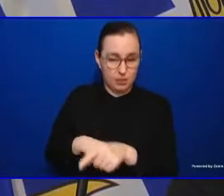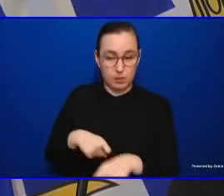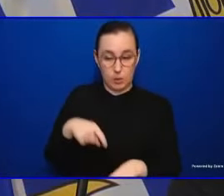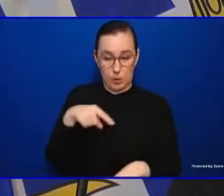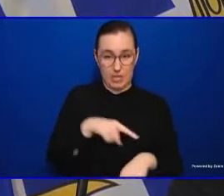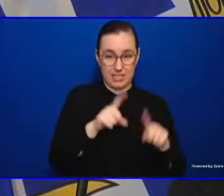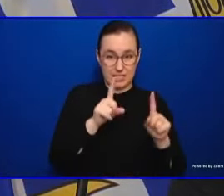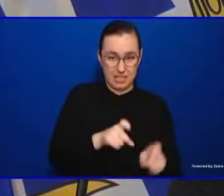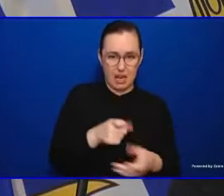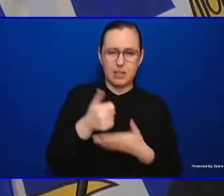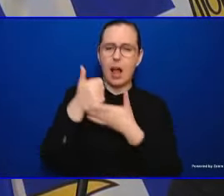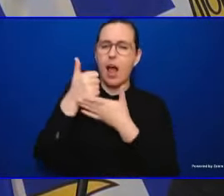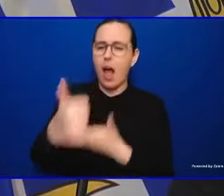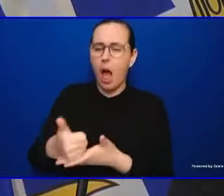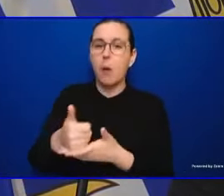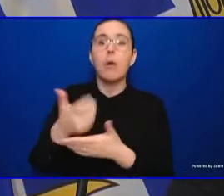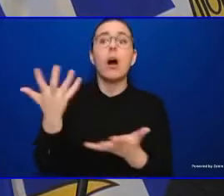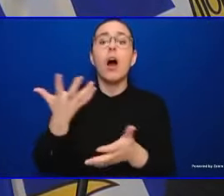as quickly as possible.